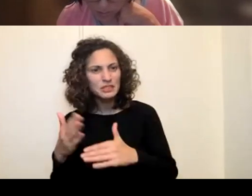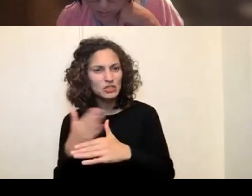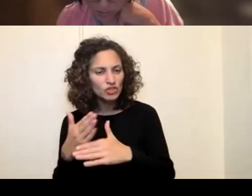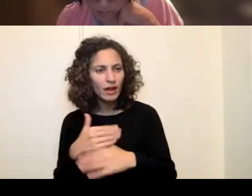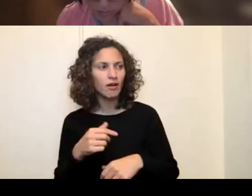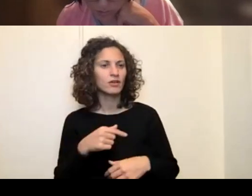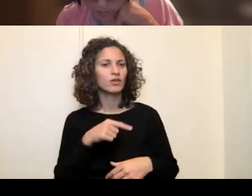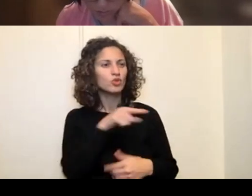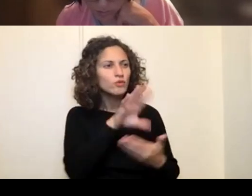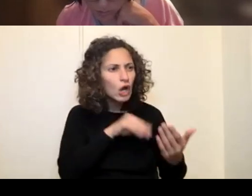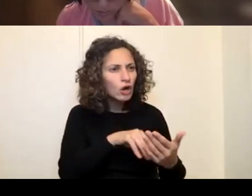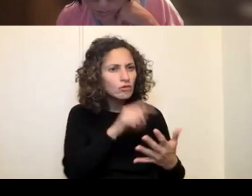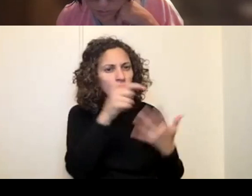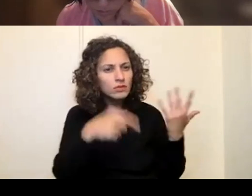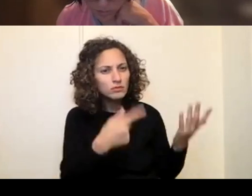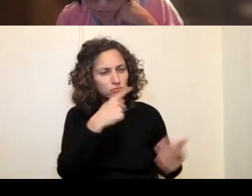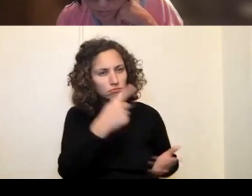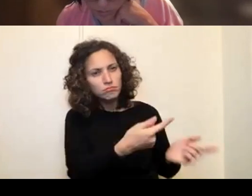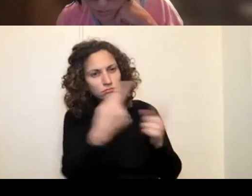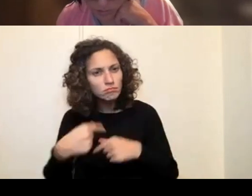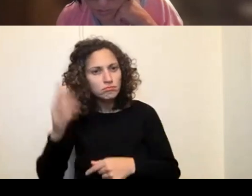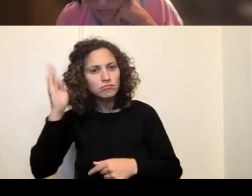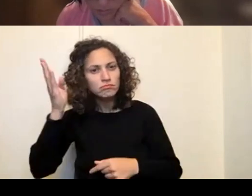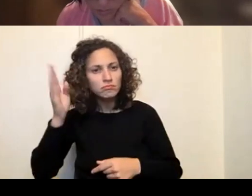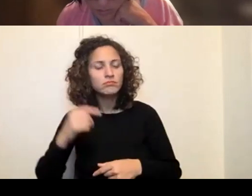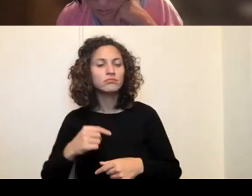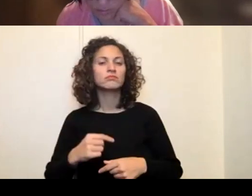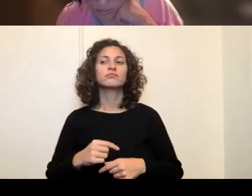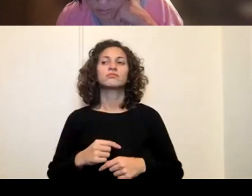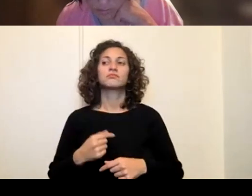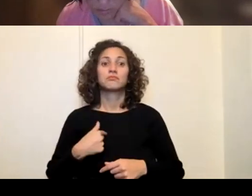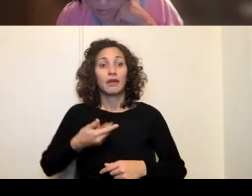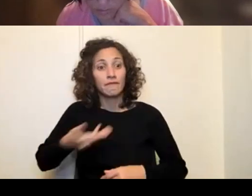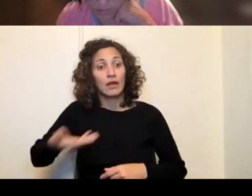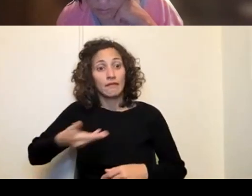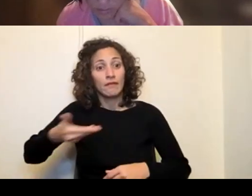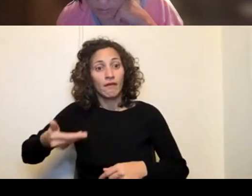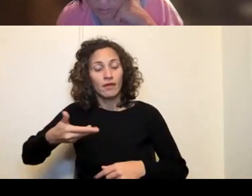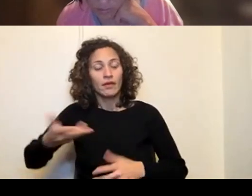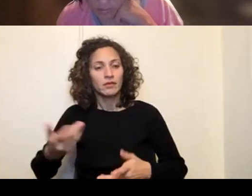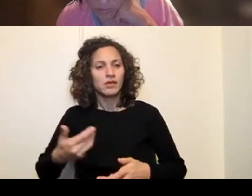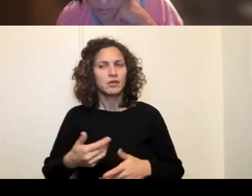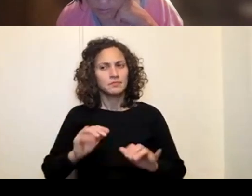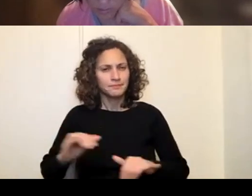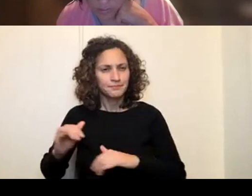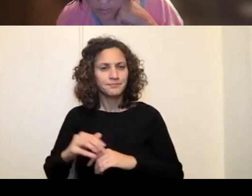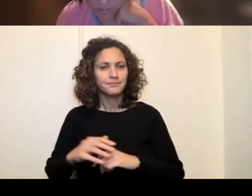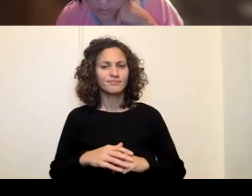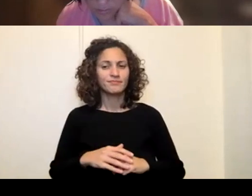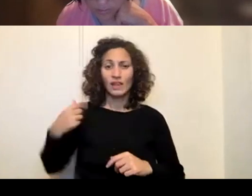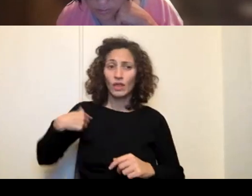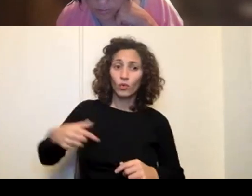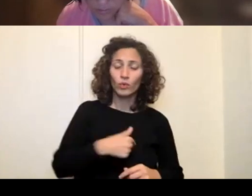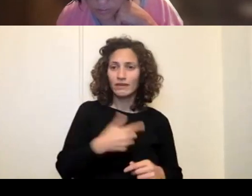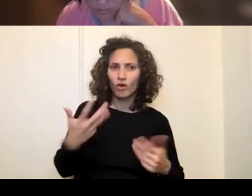over the years. And that we have to, as we've been discussing during this conversation, we have to have boundaries. We